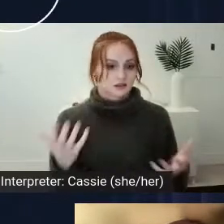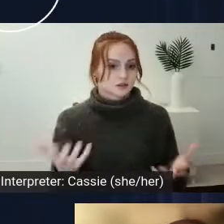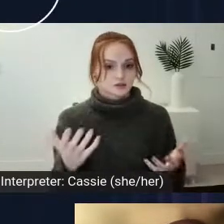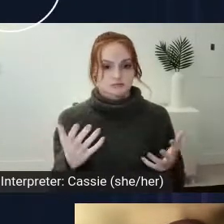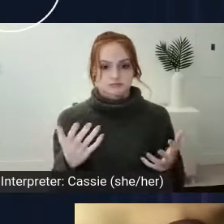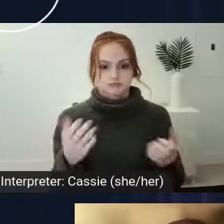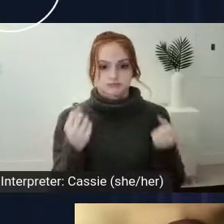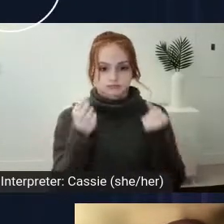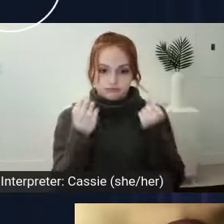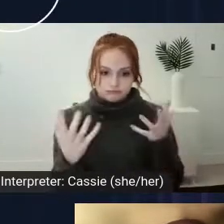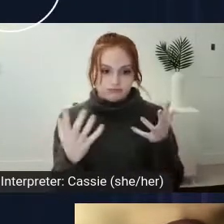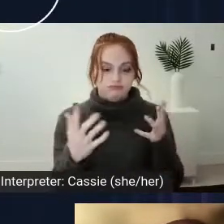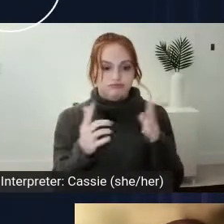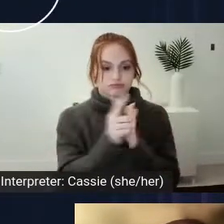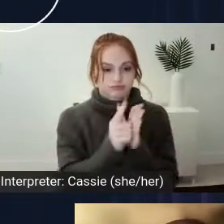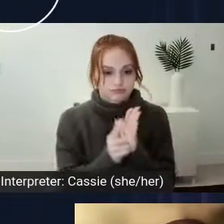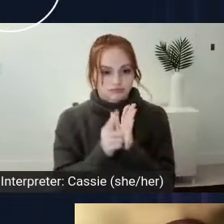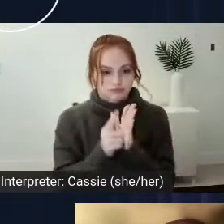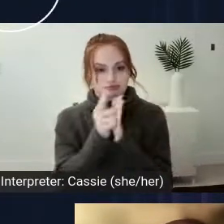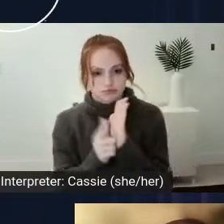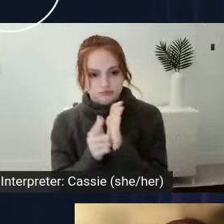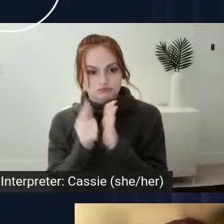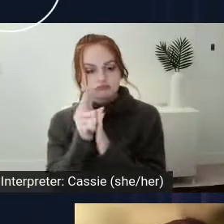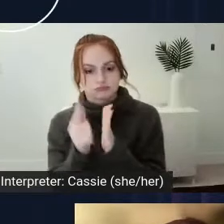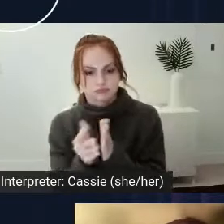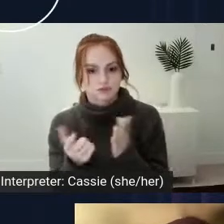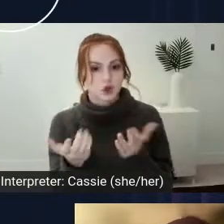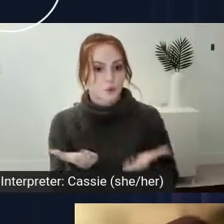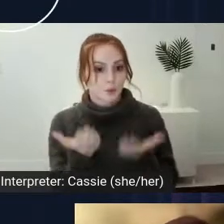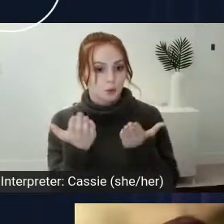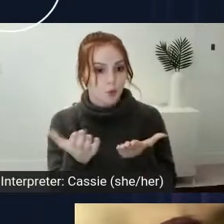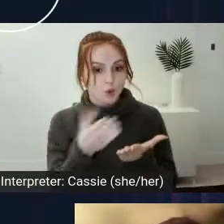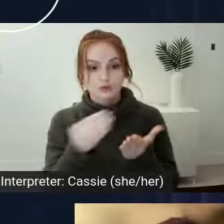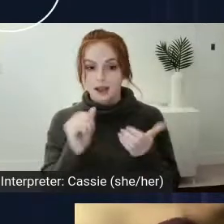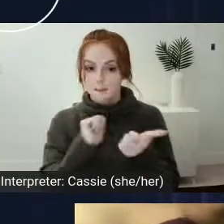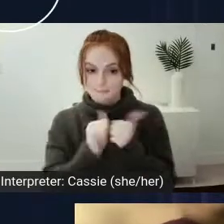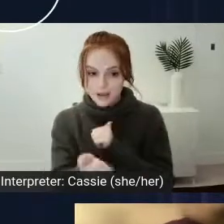slew of laws that are being proposed and passed